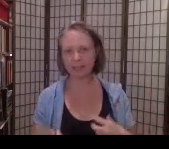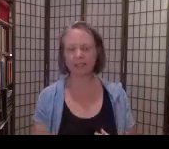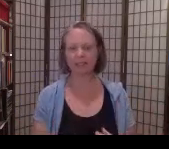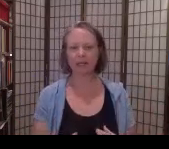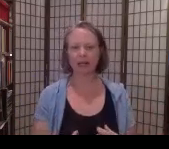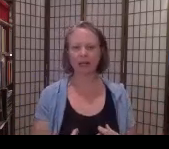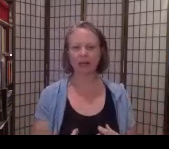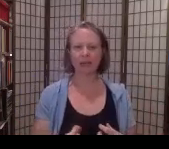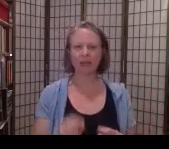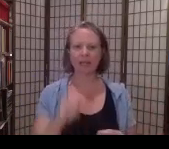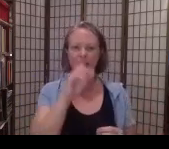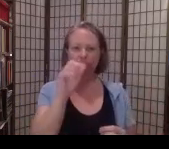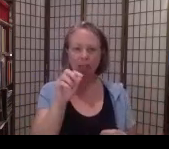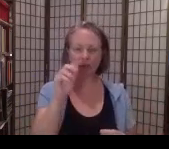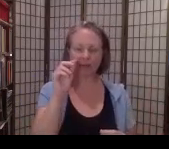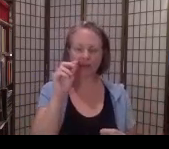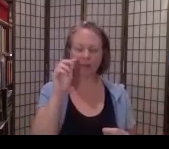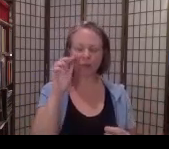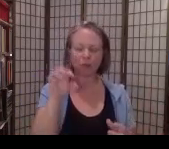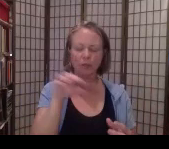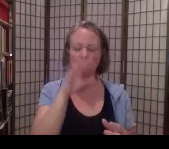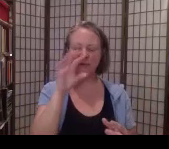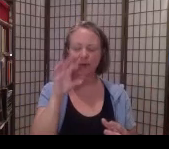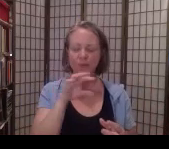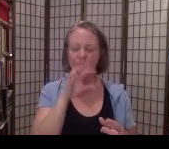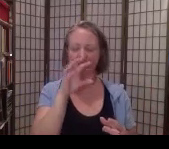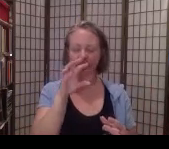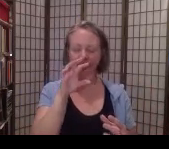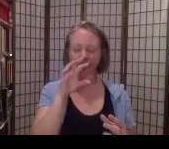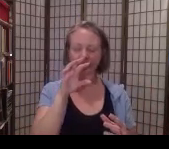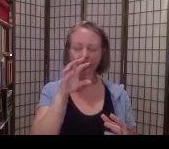humans. And it's showing how it's when those